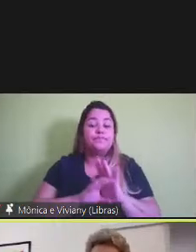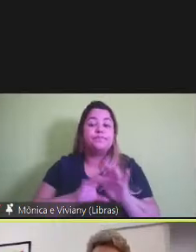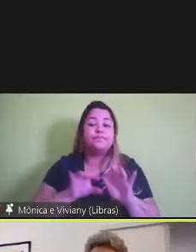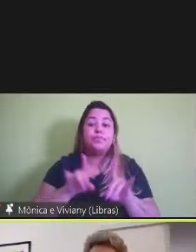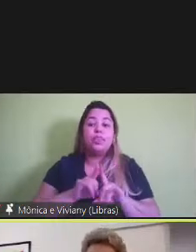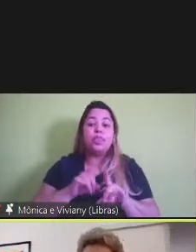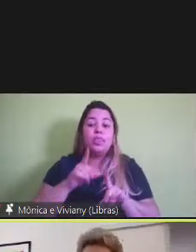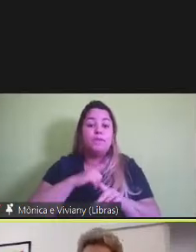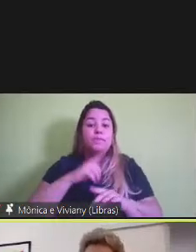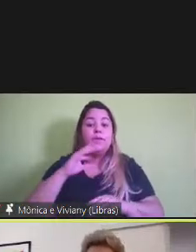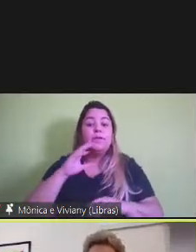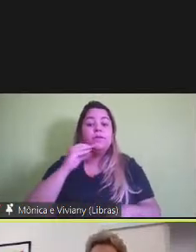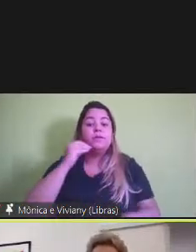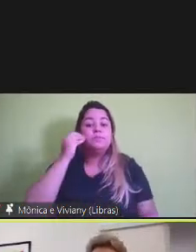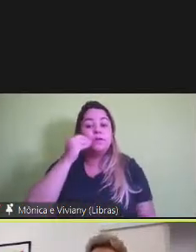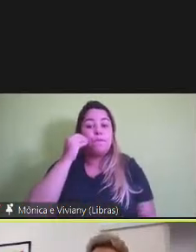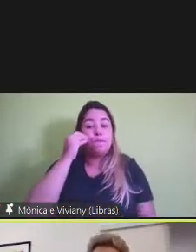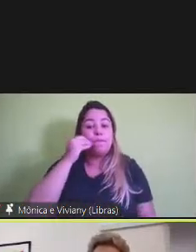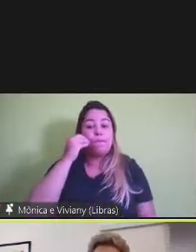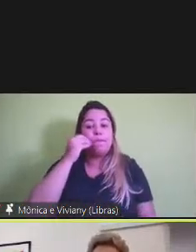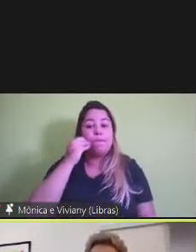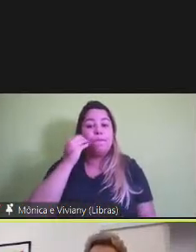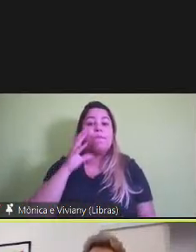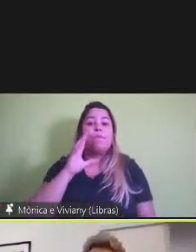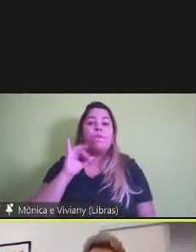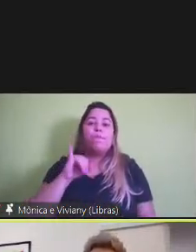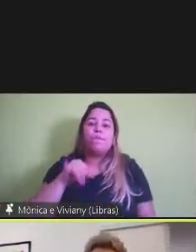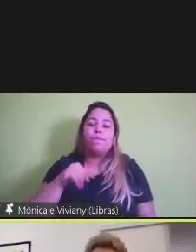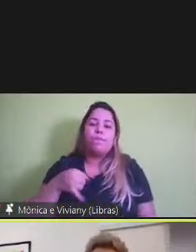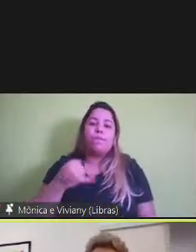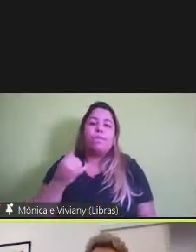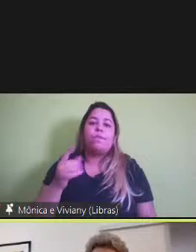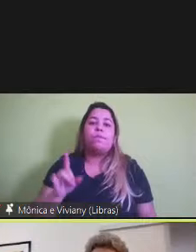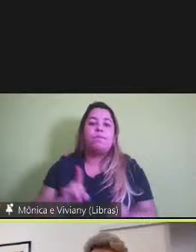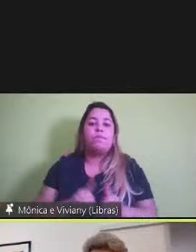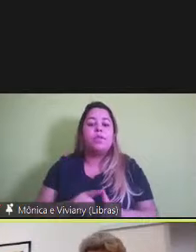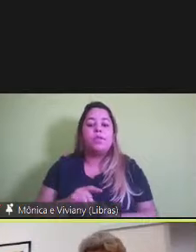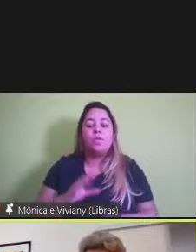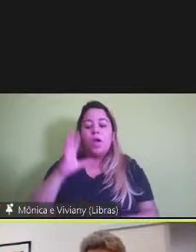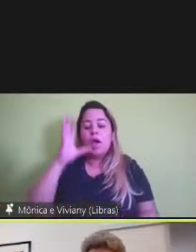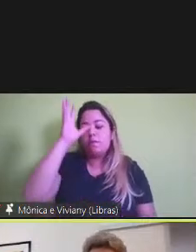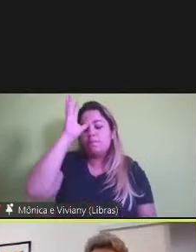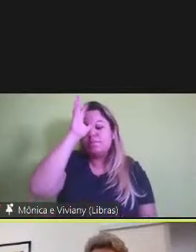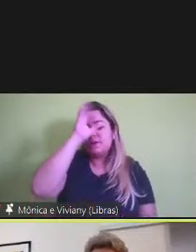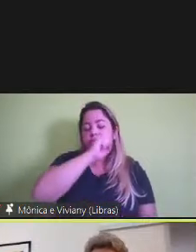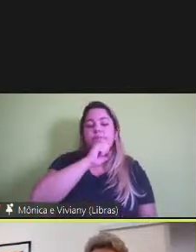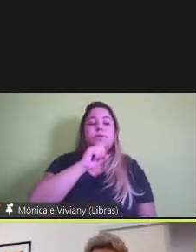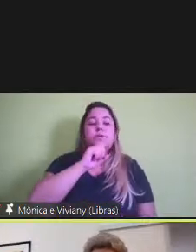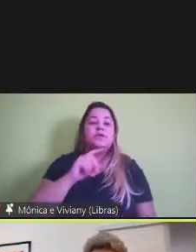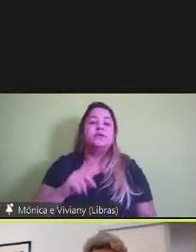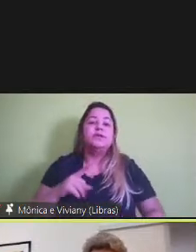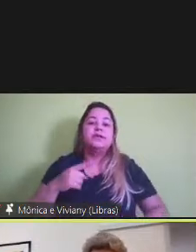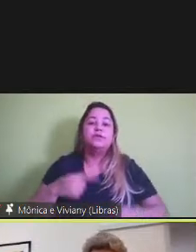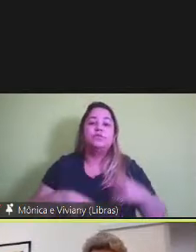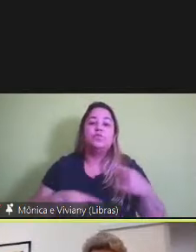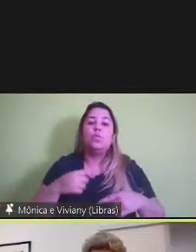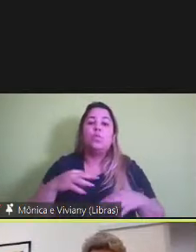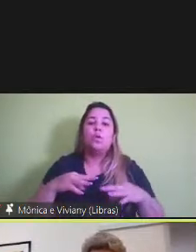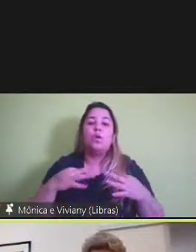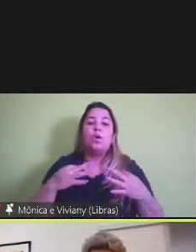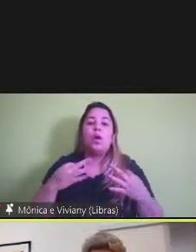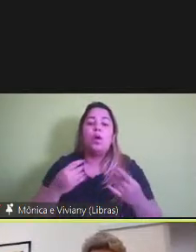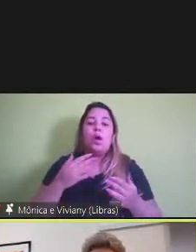permanent education, experiences and initiatives and opportunities for this learning, which